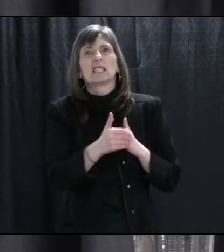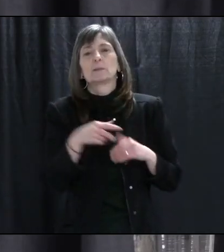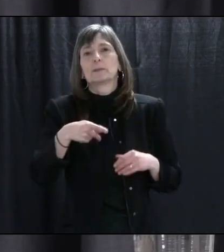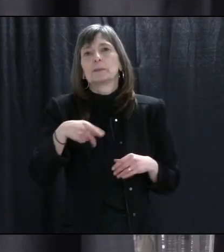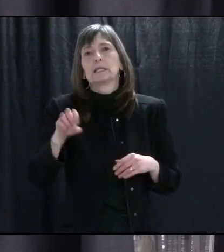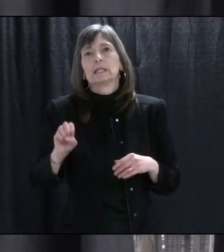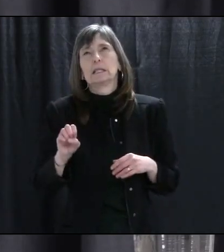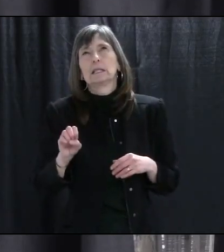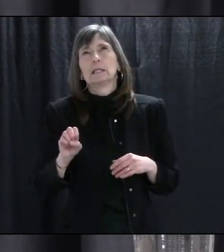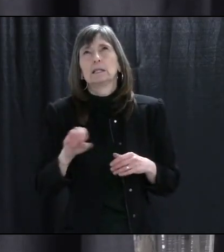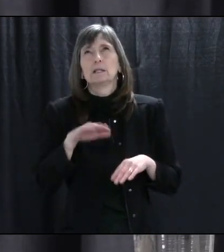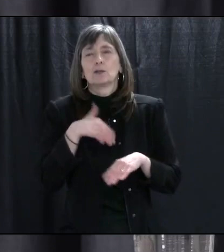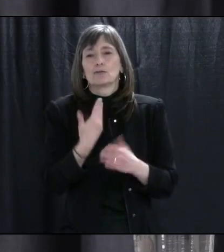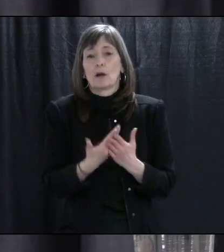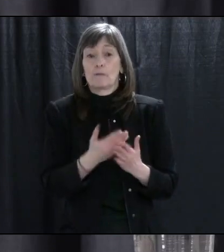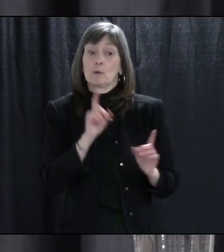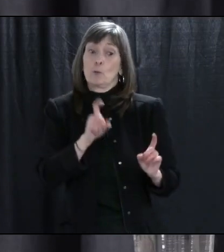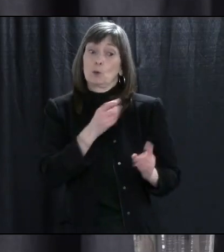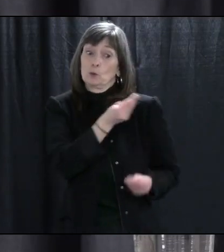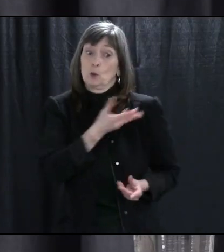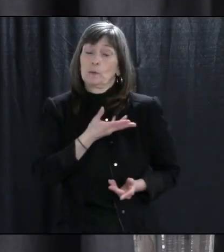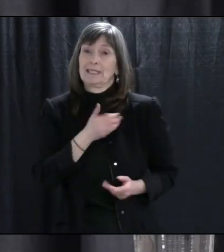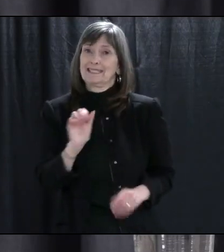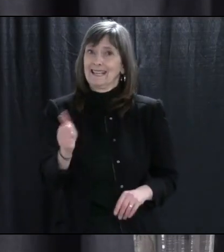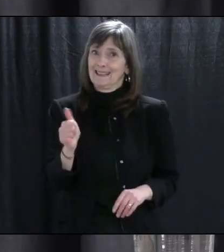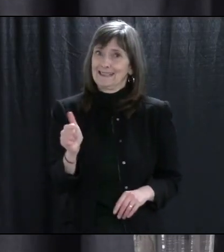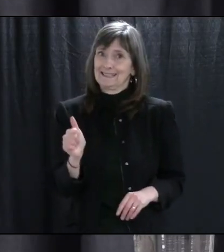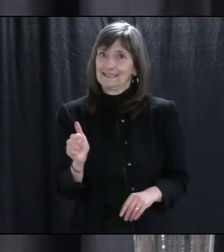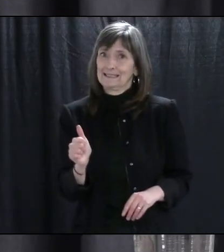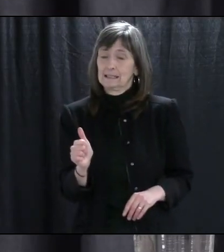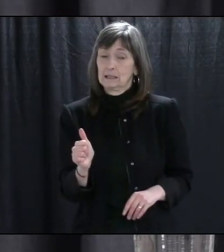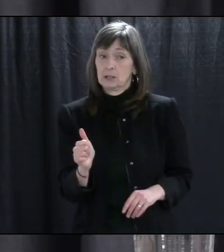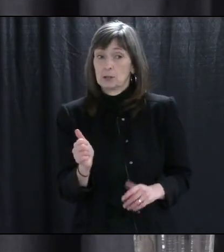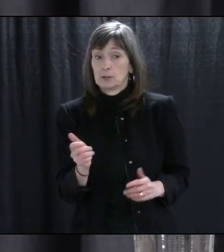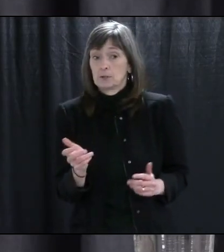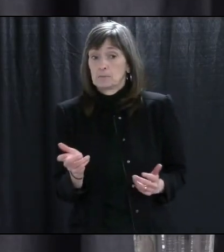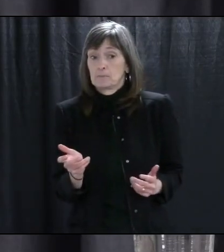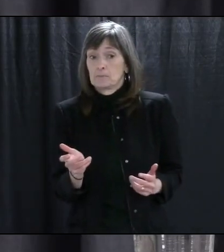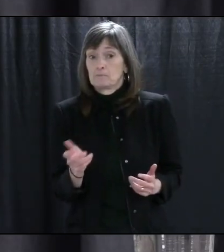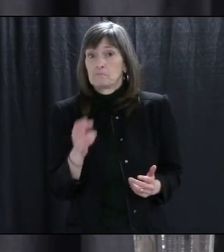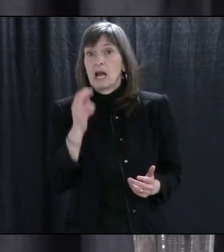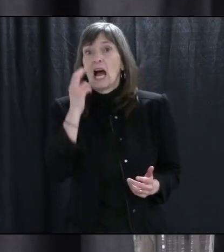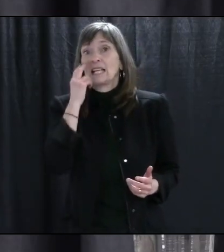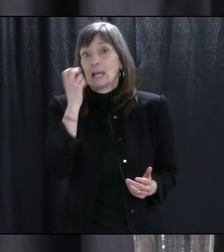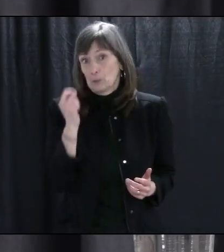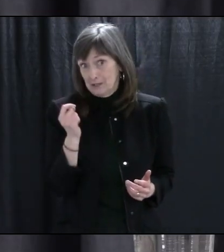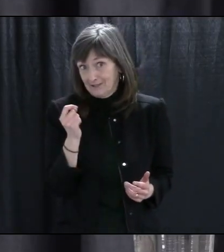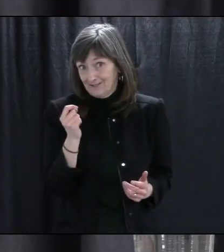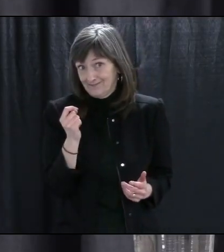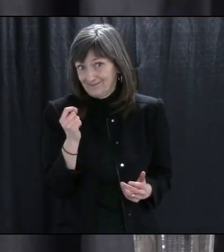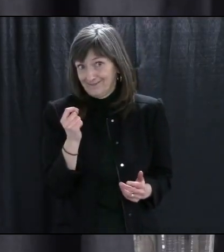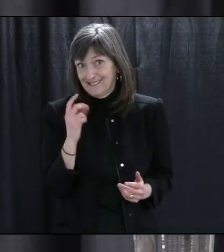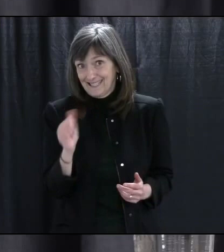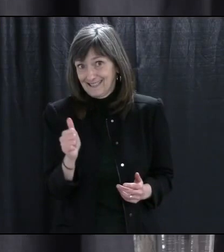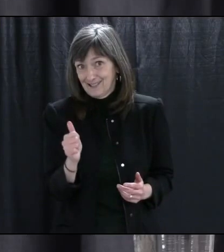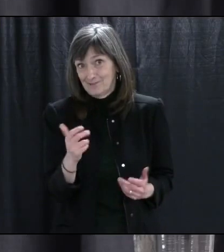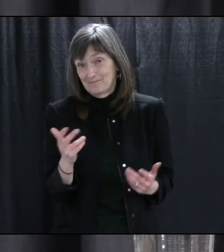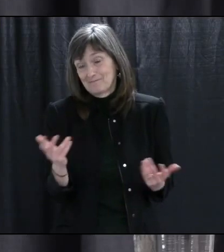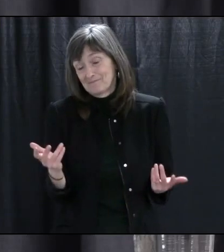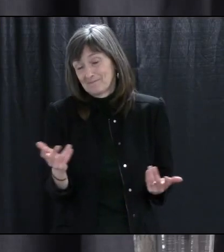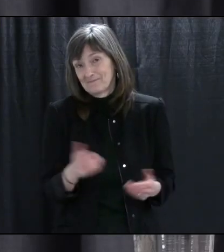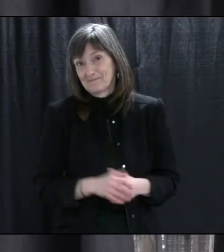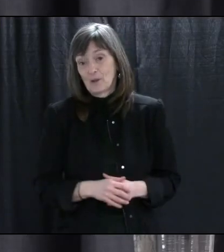is expected on the 10th. The only thing I can say at the moment is that's probably not the day it will arrive. Thank you.